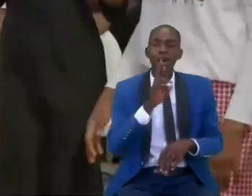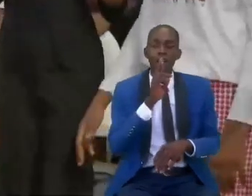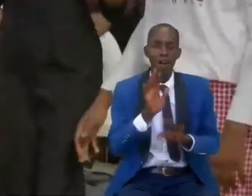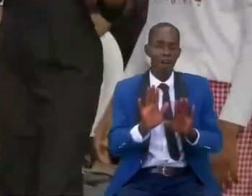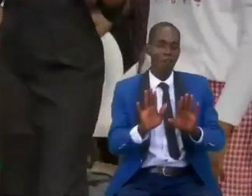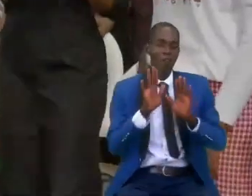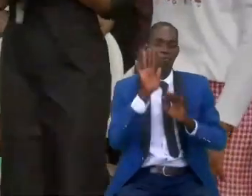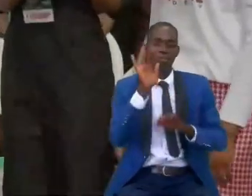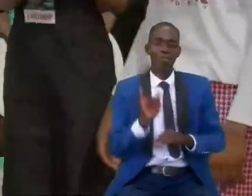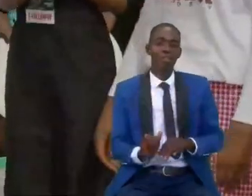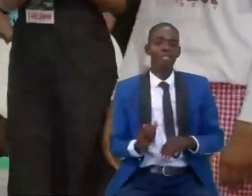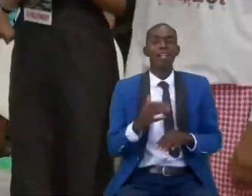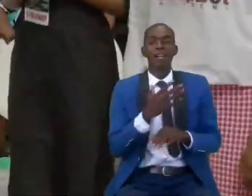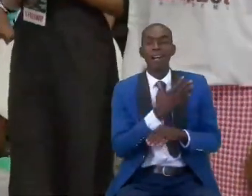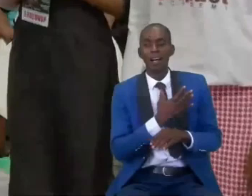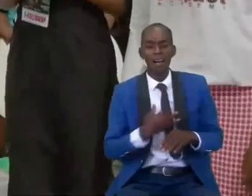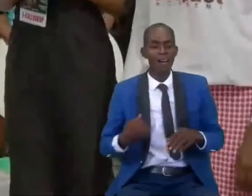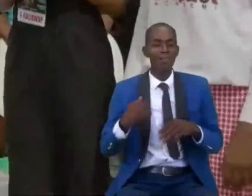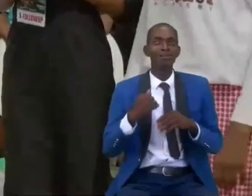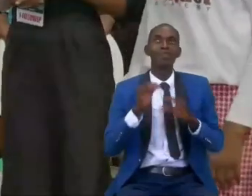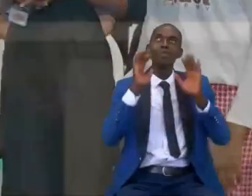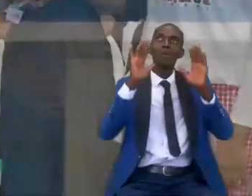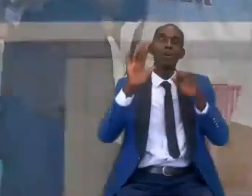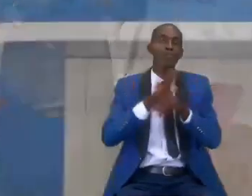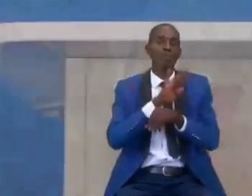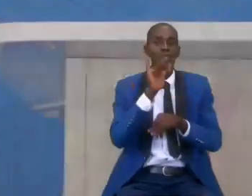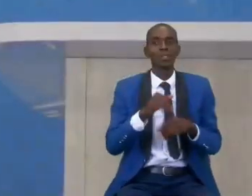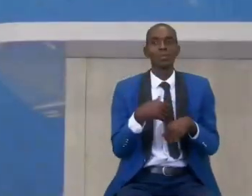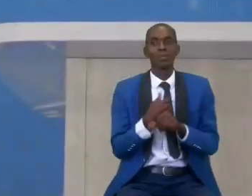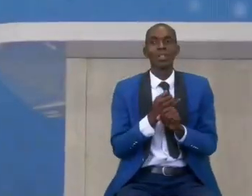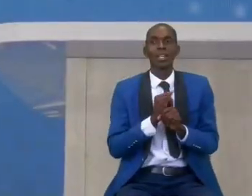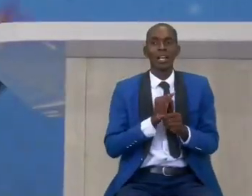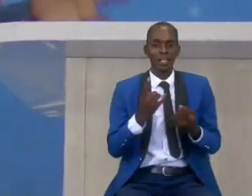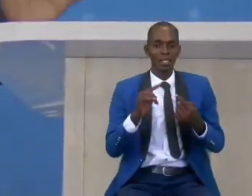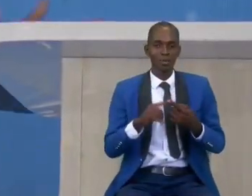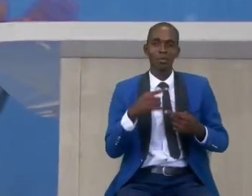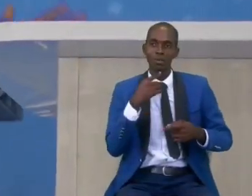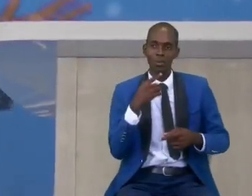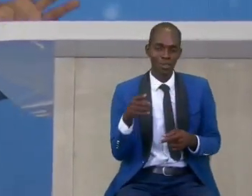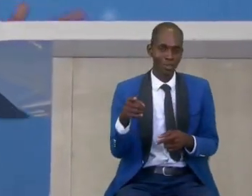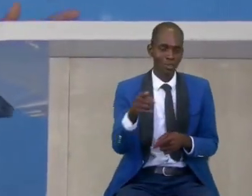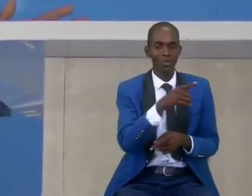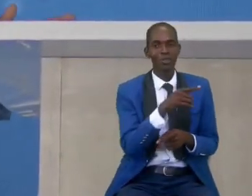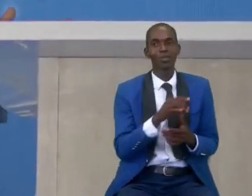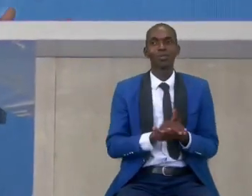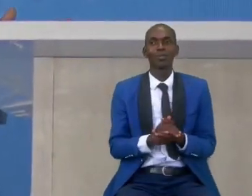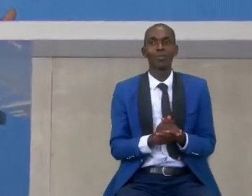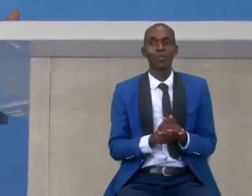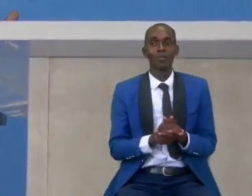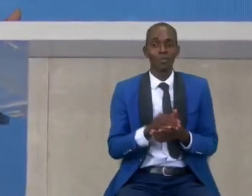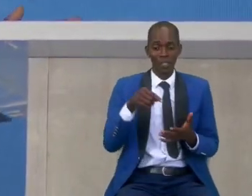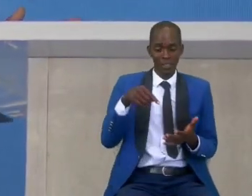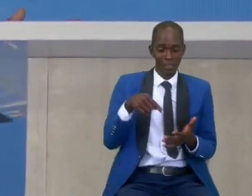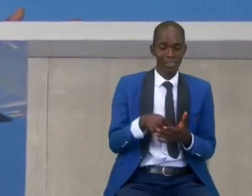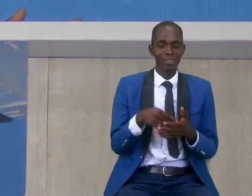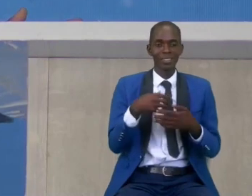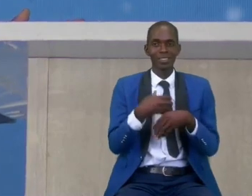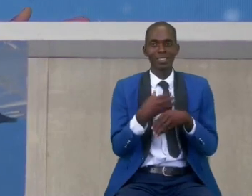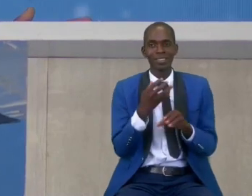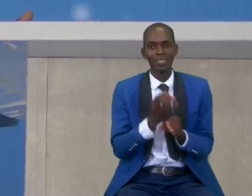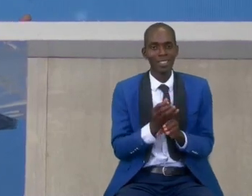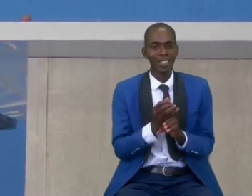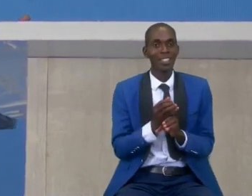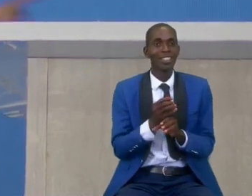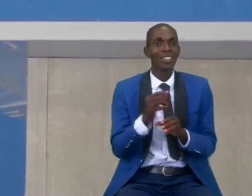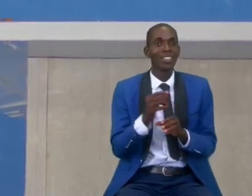came today to explore with you this creation, this person we call an offspring